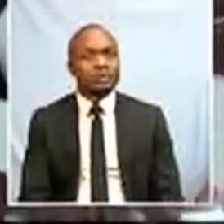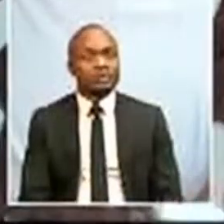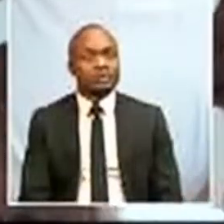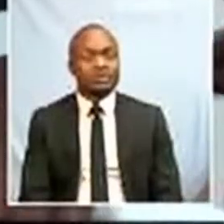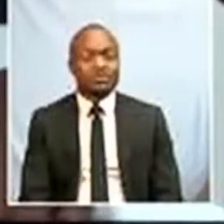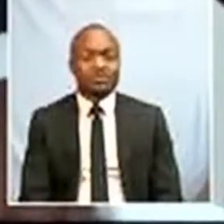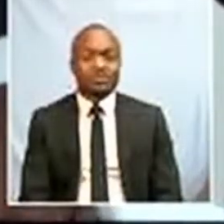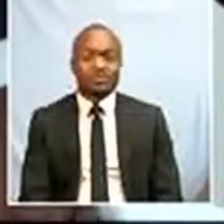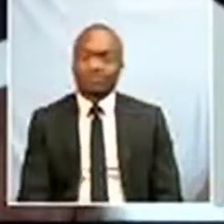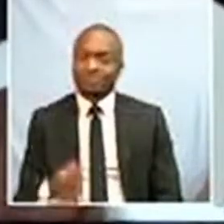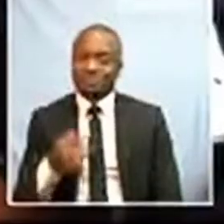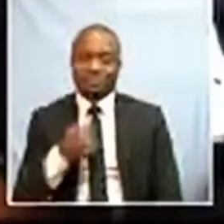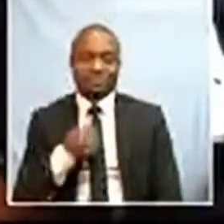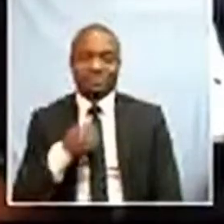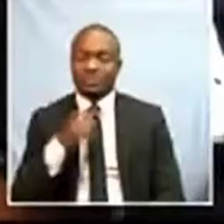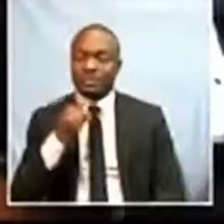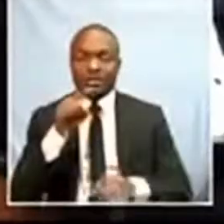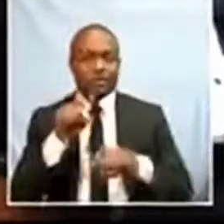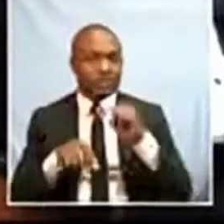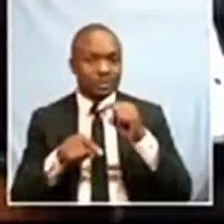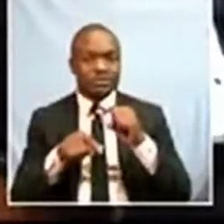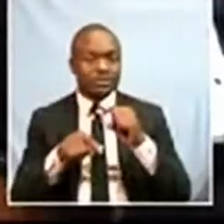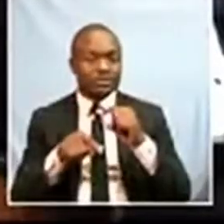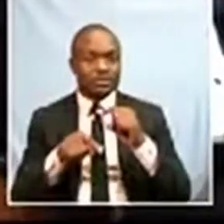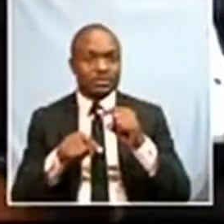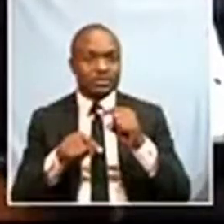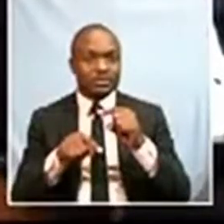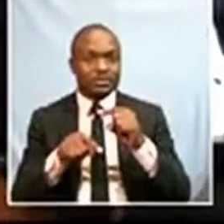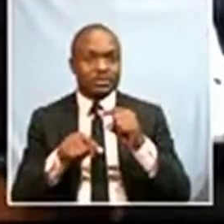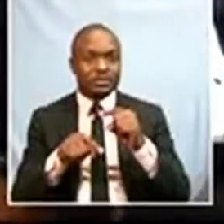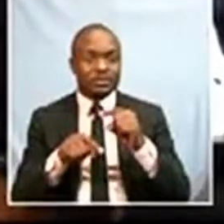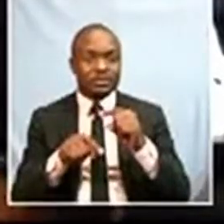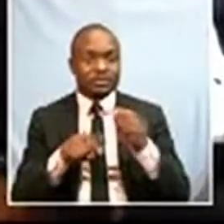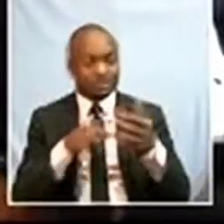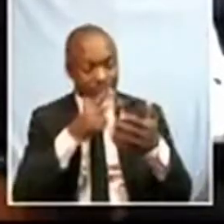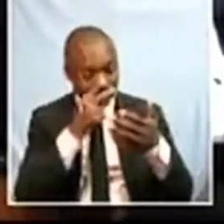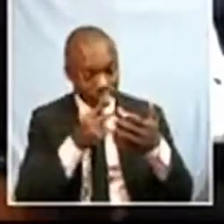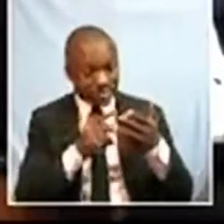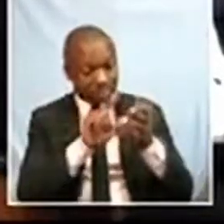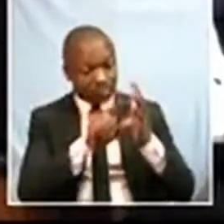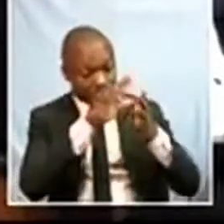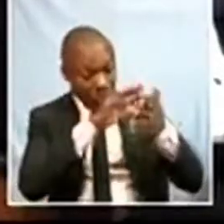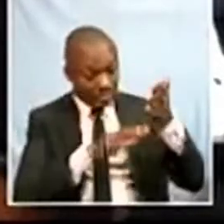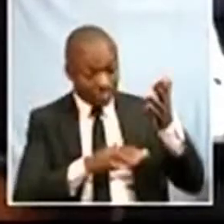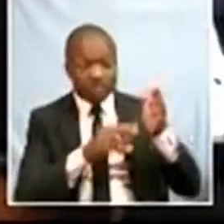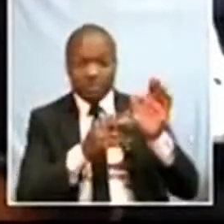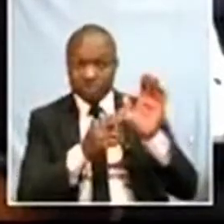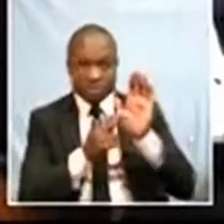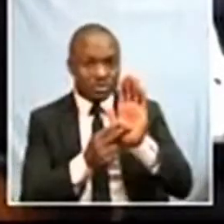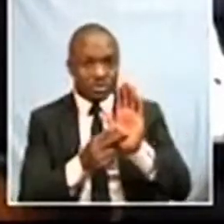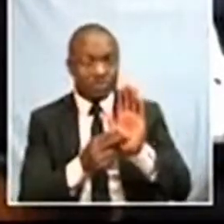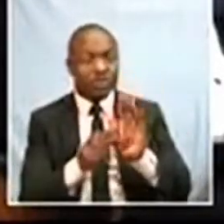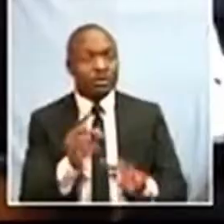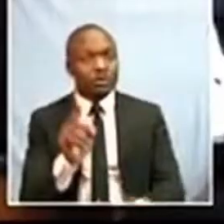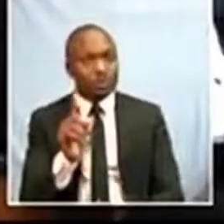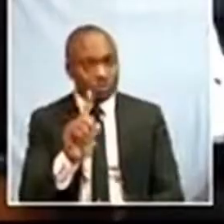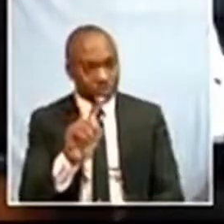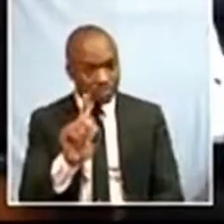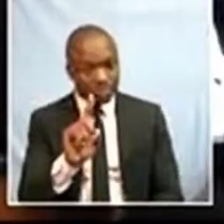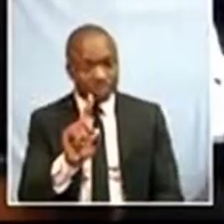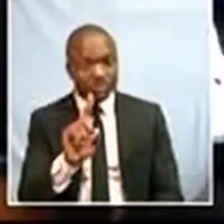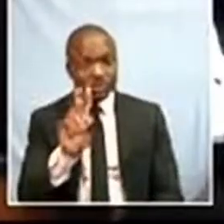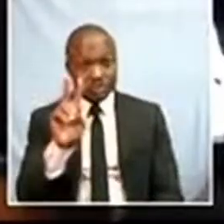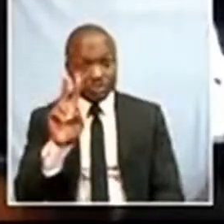Unfortunately, Chair, I'm unable to get through to the minute to show where the